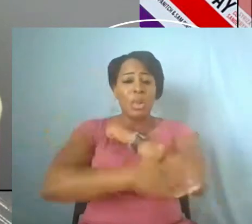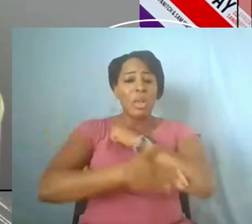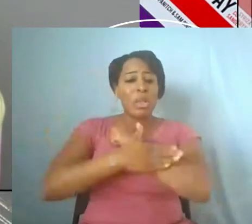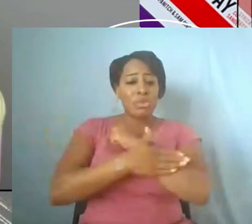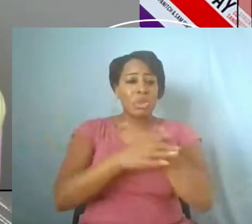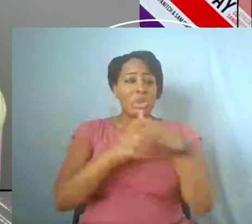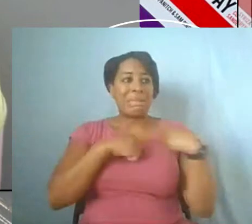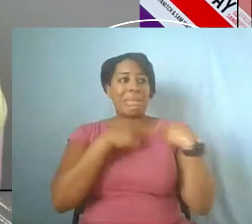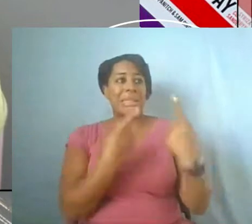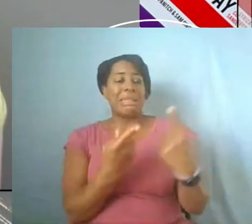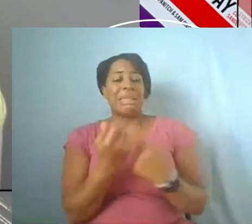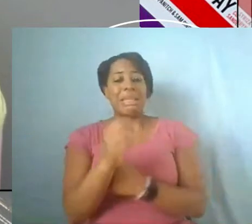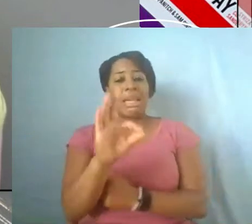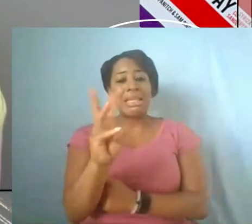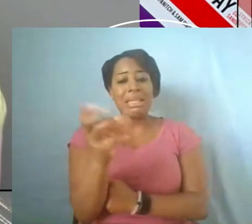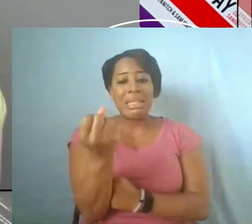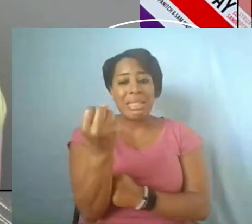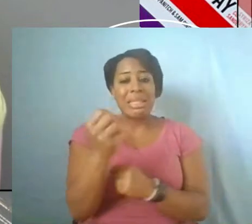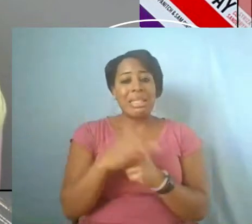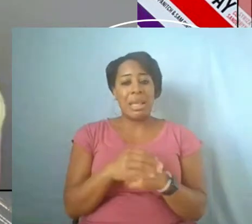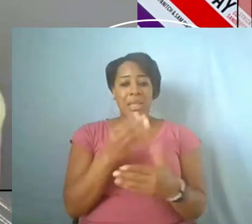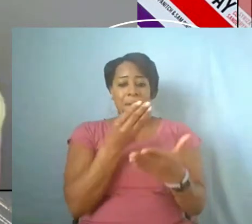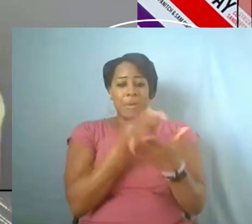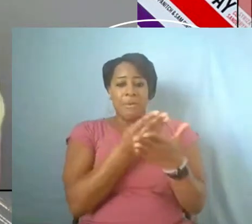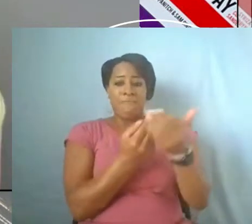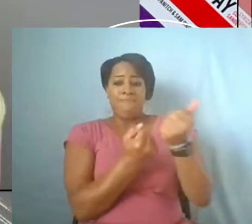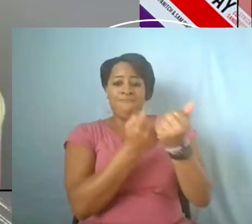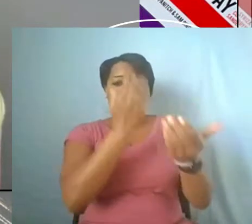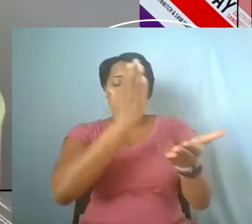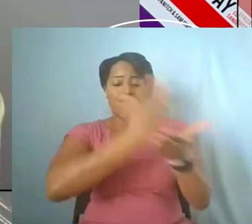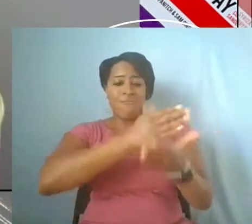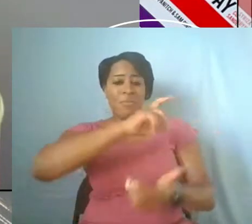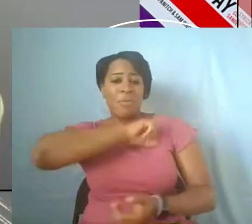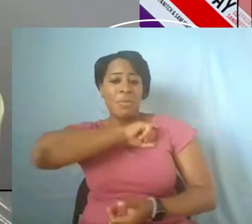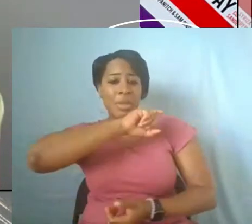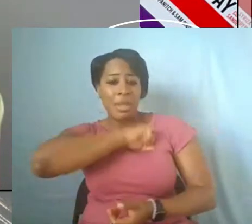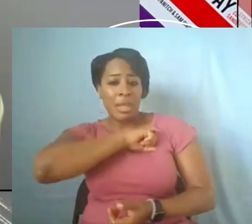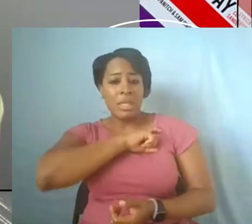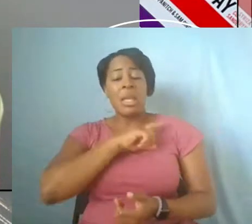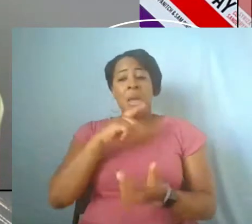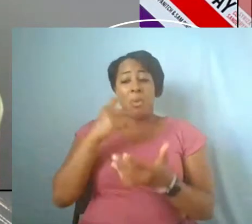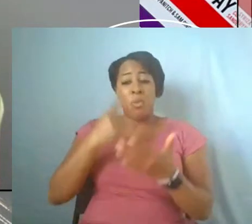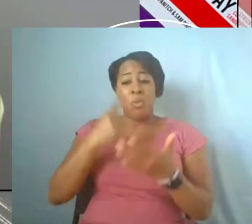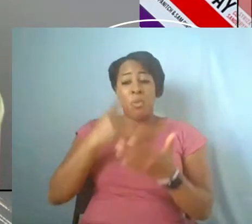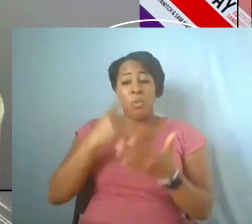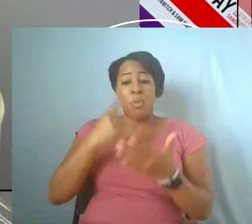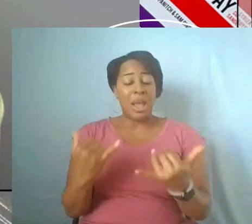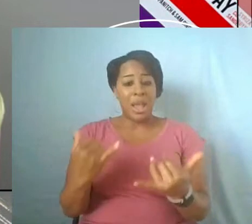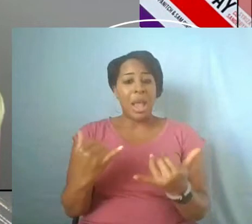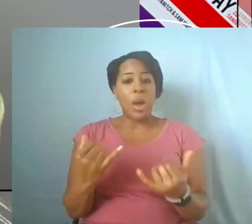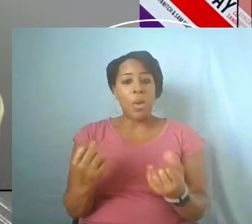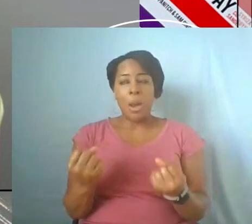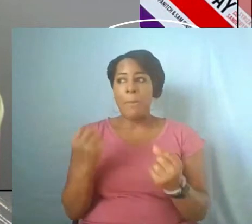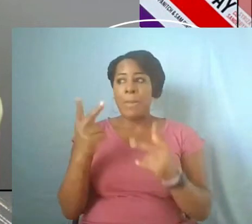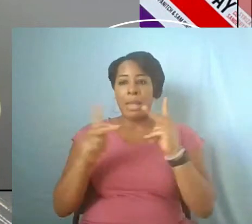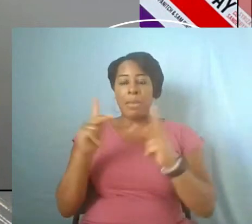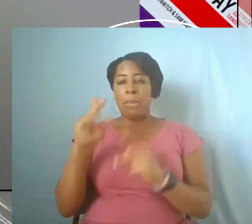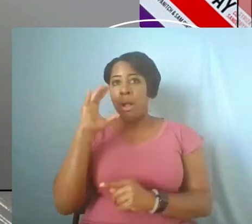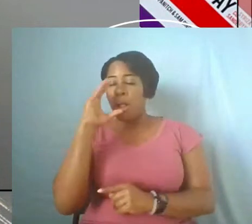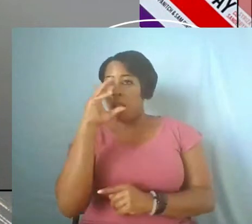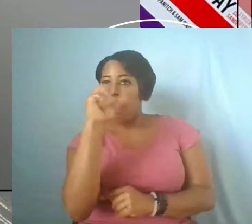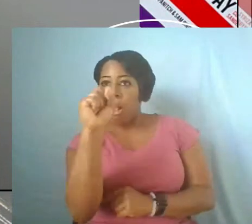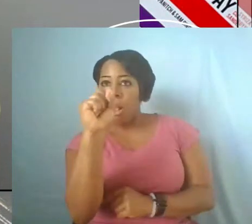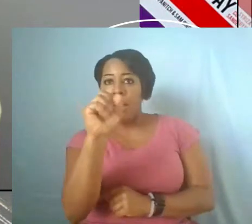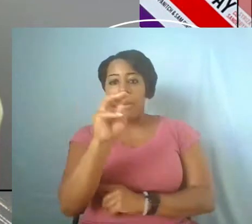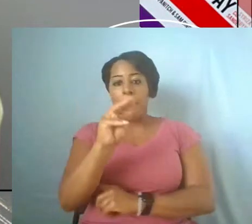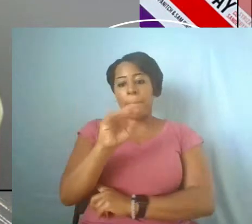1960s. The defund police moment and the movement that we're seeing right now has captivated the imagination of the mainstream.